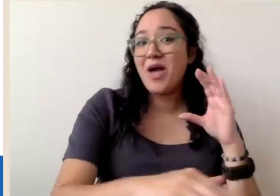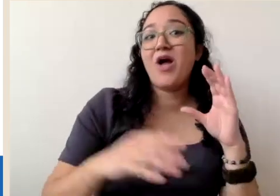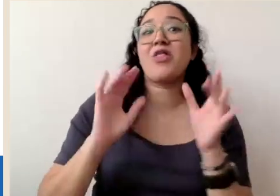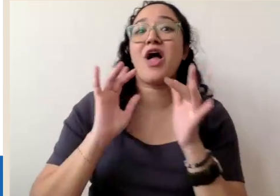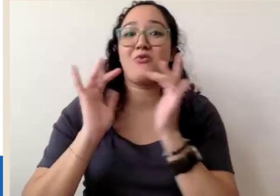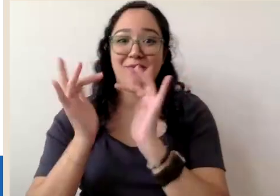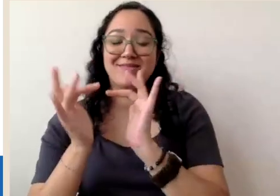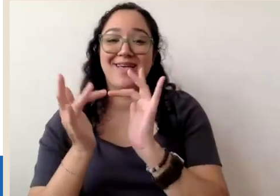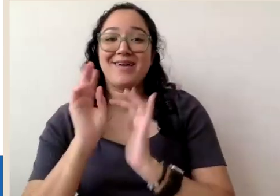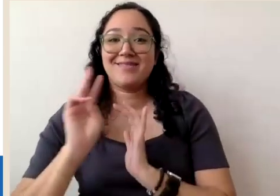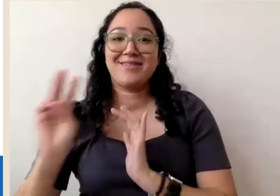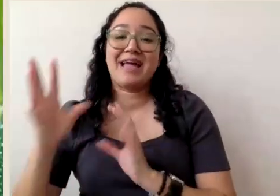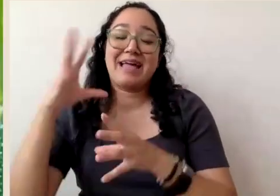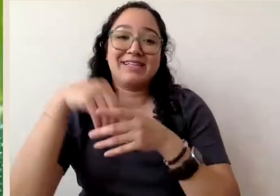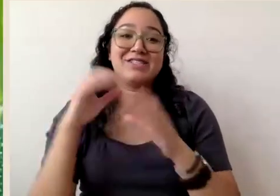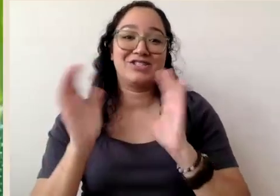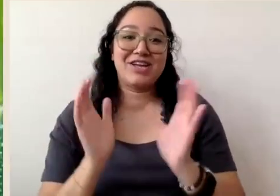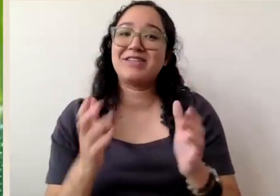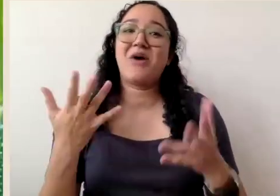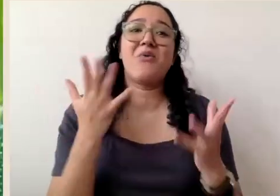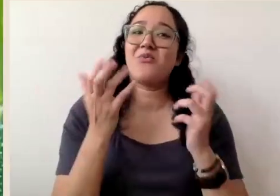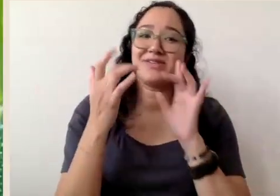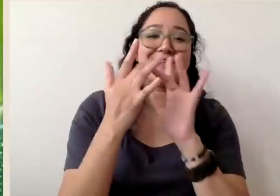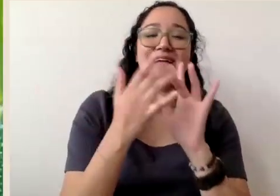to connect with you all. Wonderful. And thank you again so much for your time.